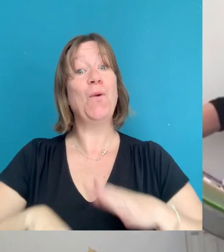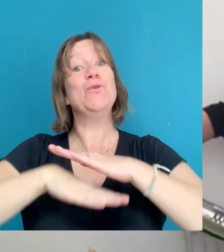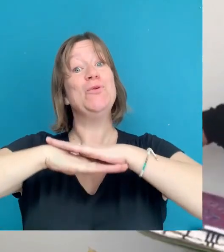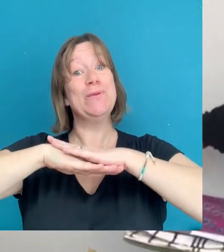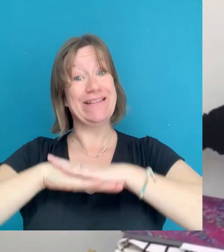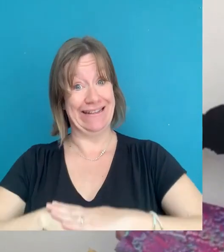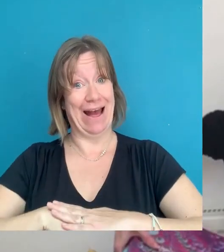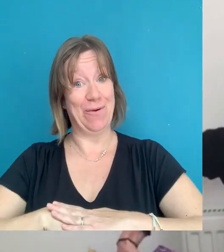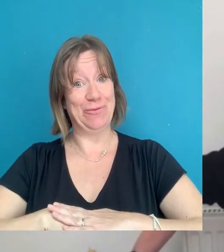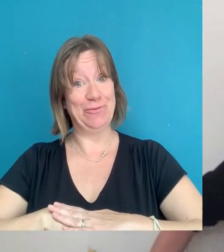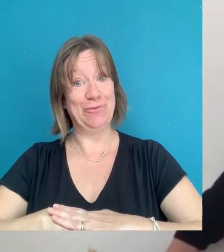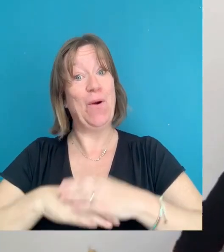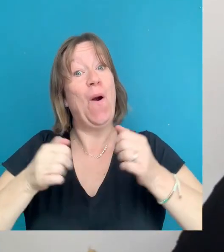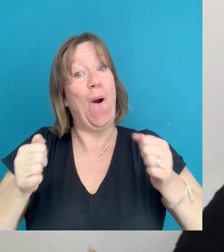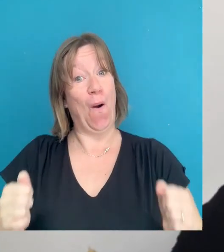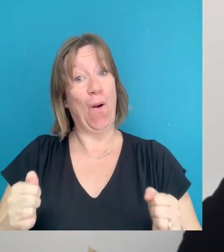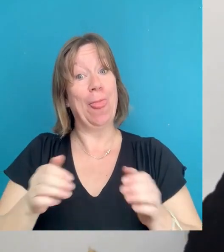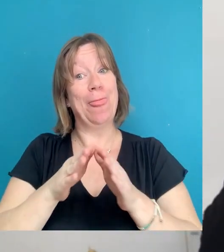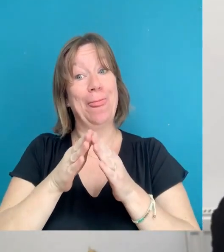then